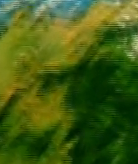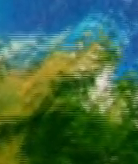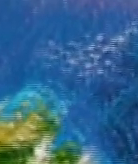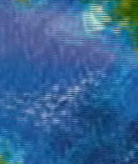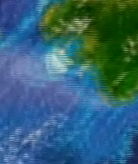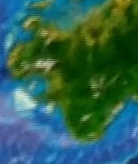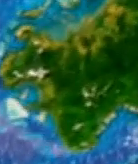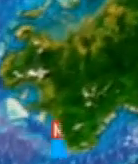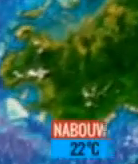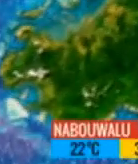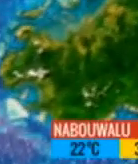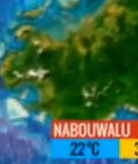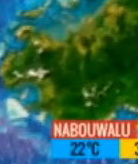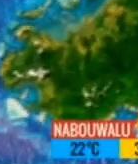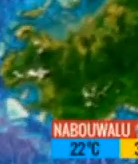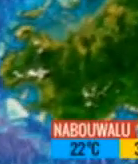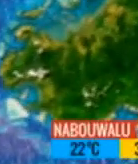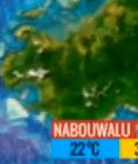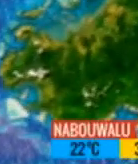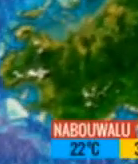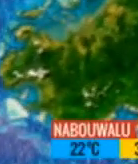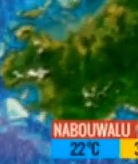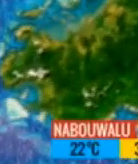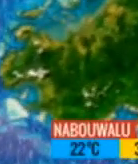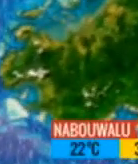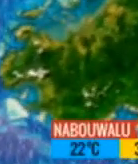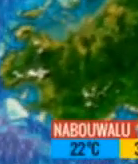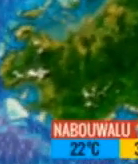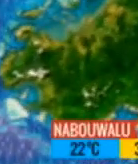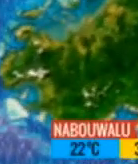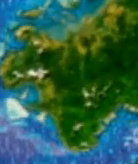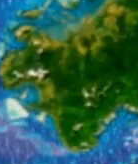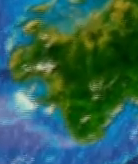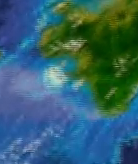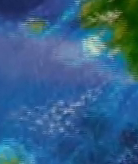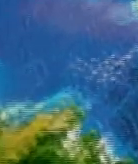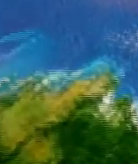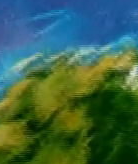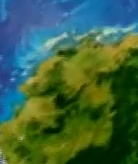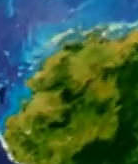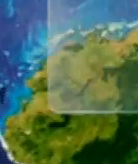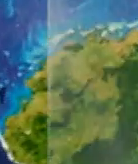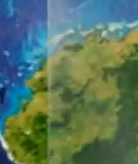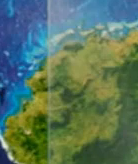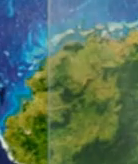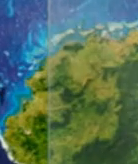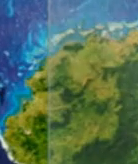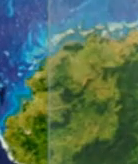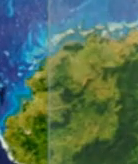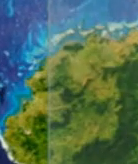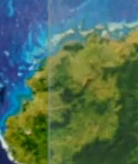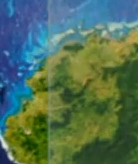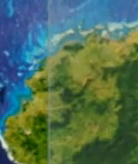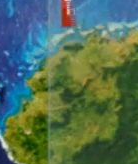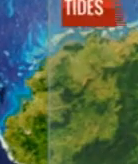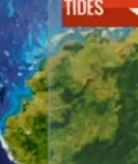north, some showers were experienced. At sea, moderate to fresh easterly winds, rough